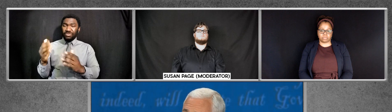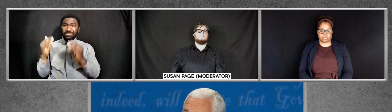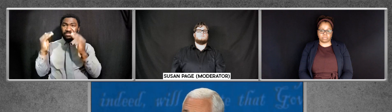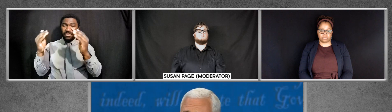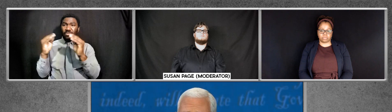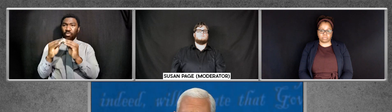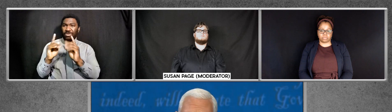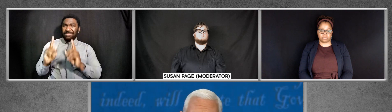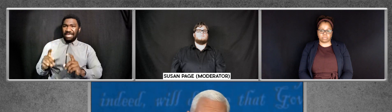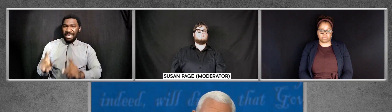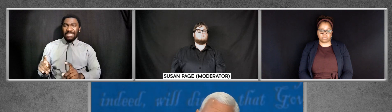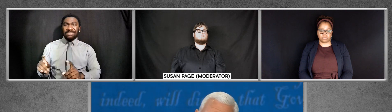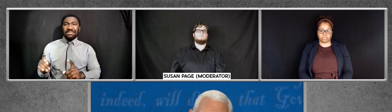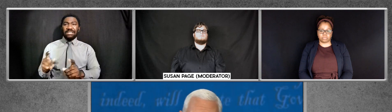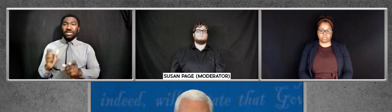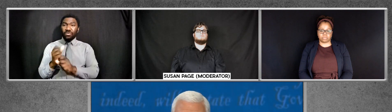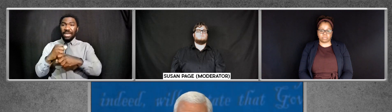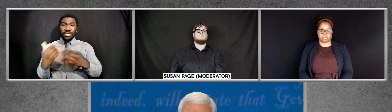developing a vaccine,